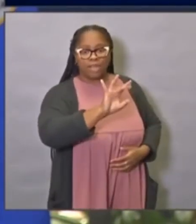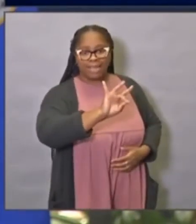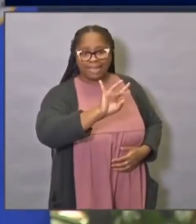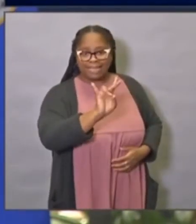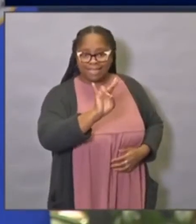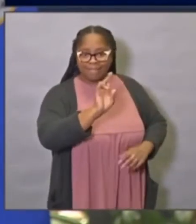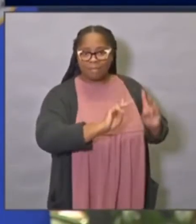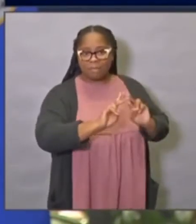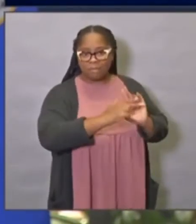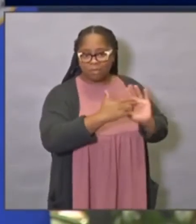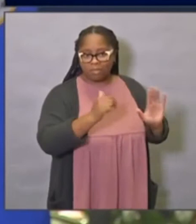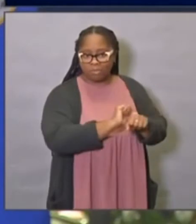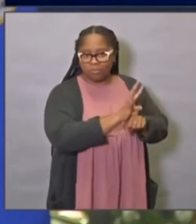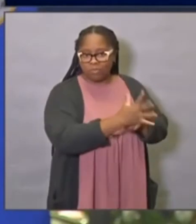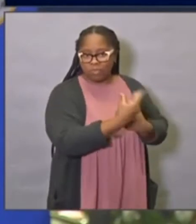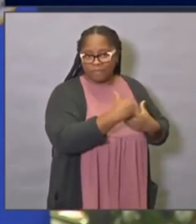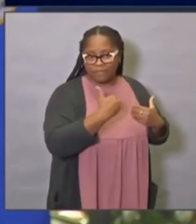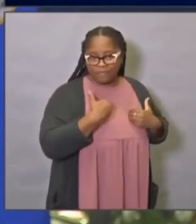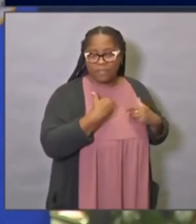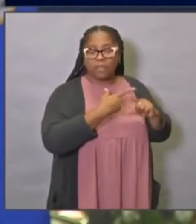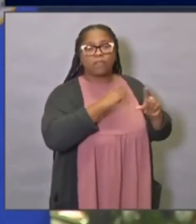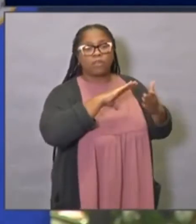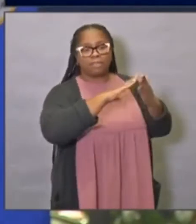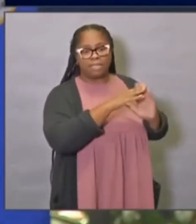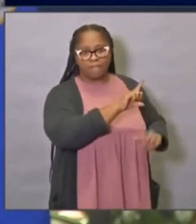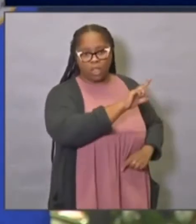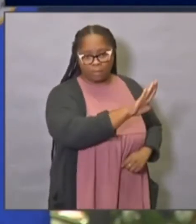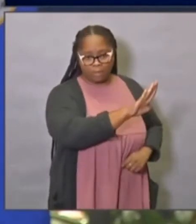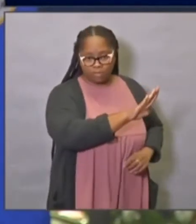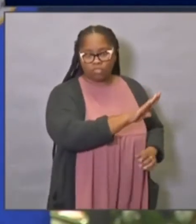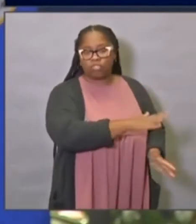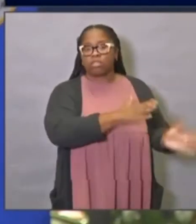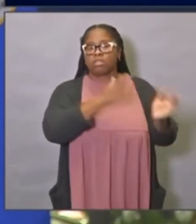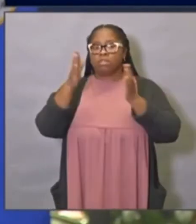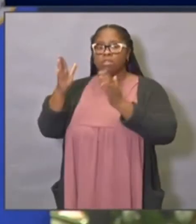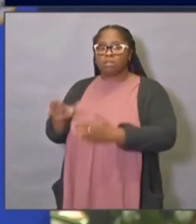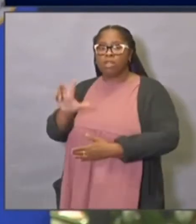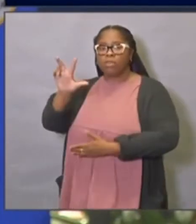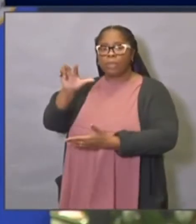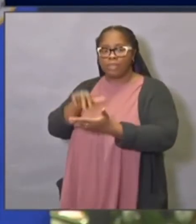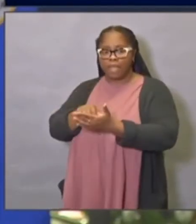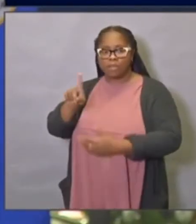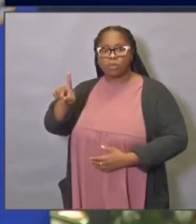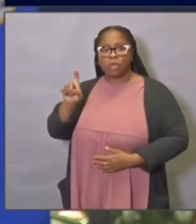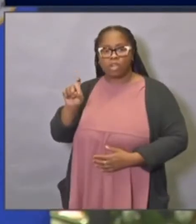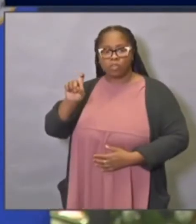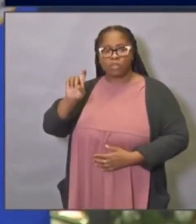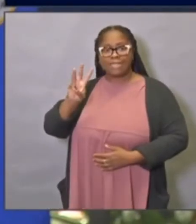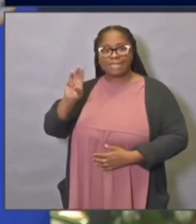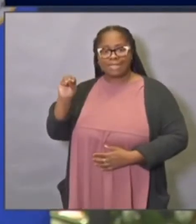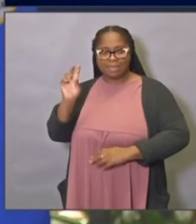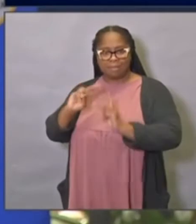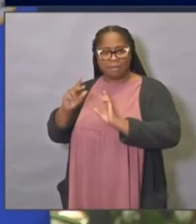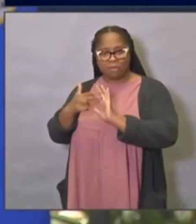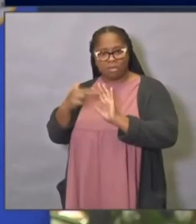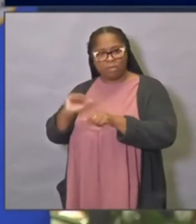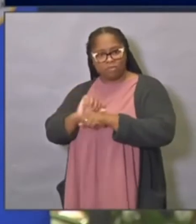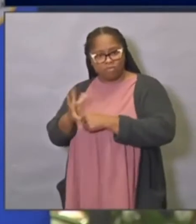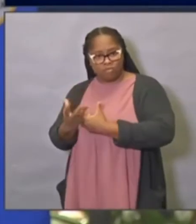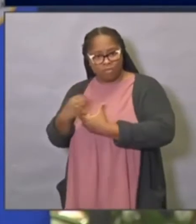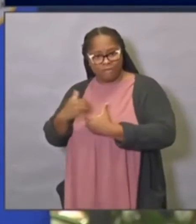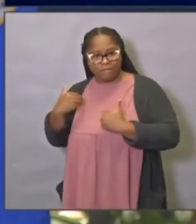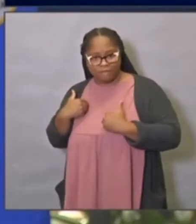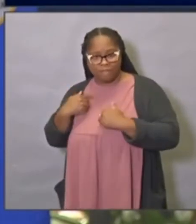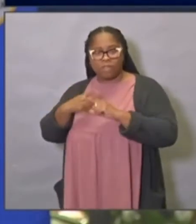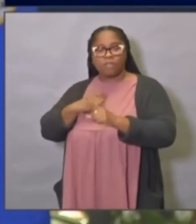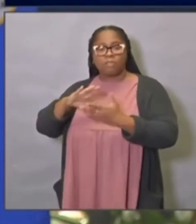14,487 cases reported by our partners in the City of Long Beach and 3,160 cases reported by the